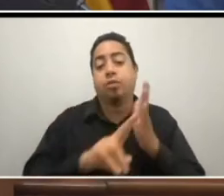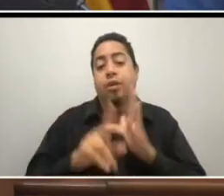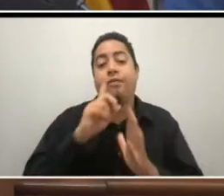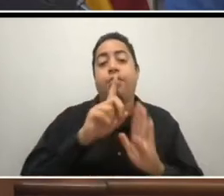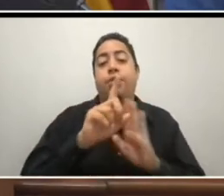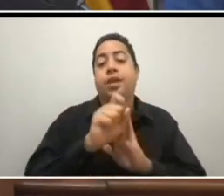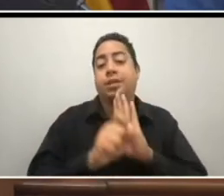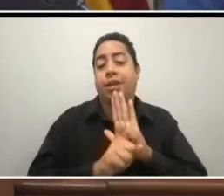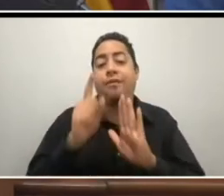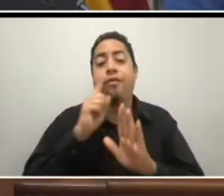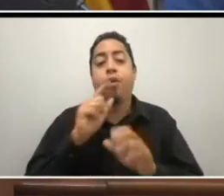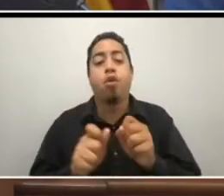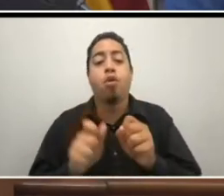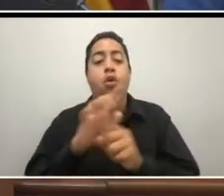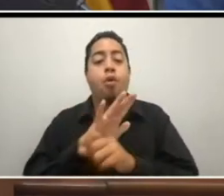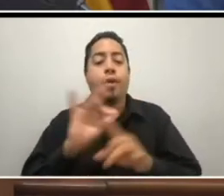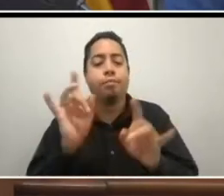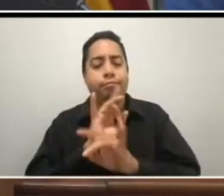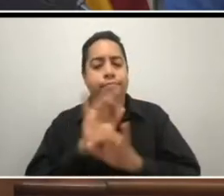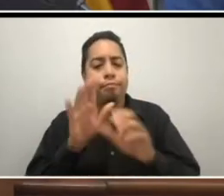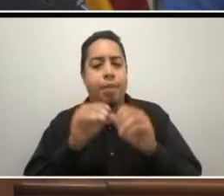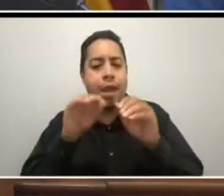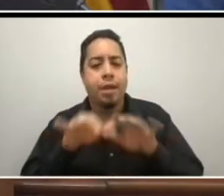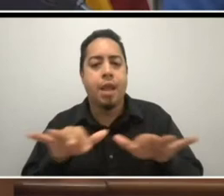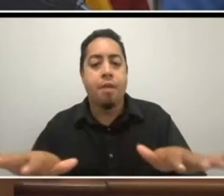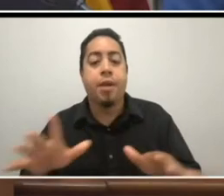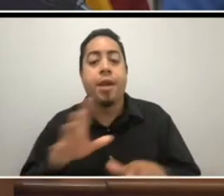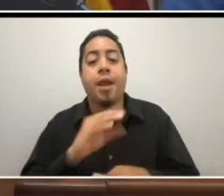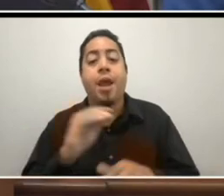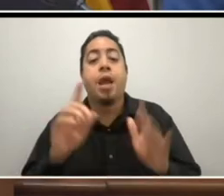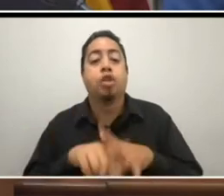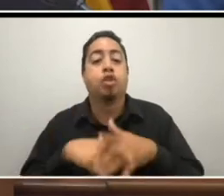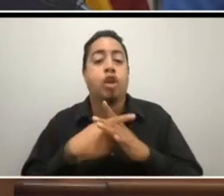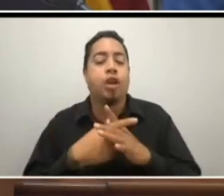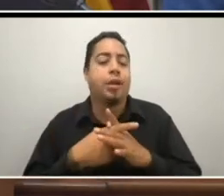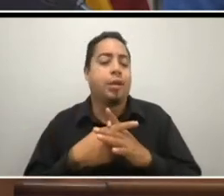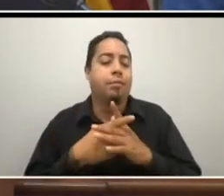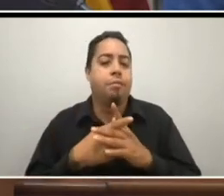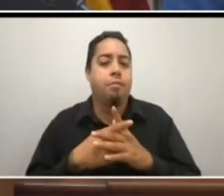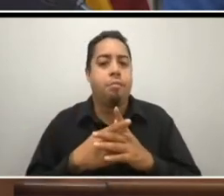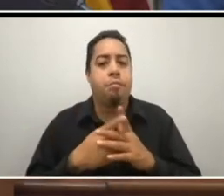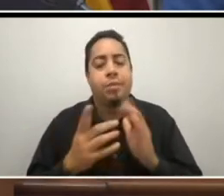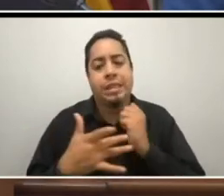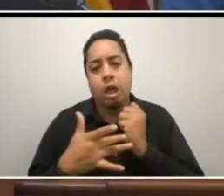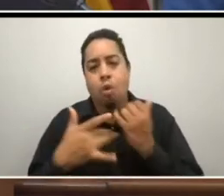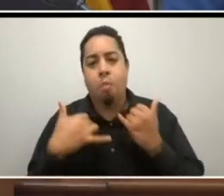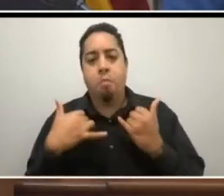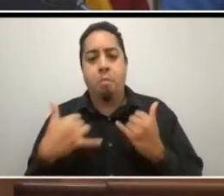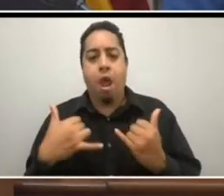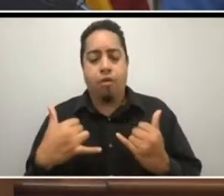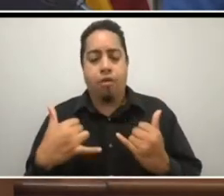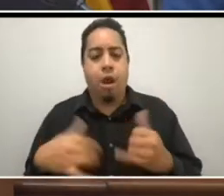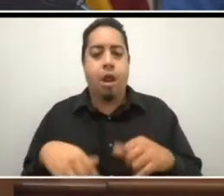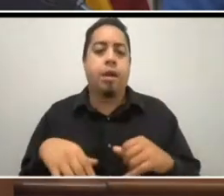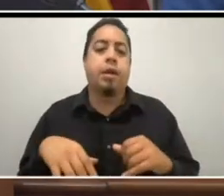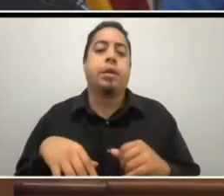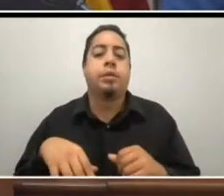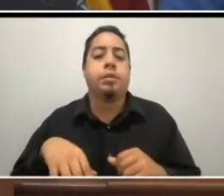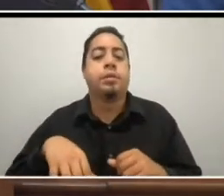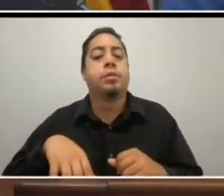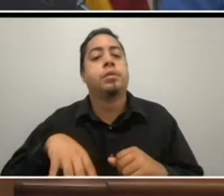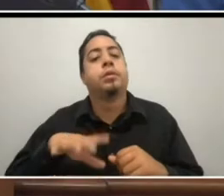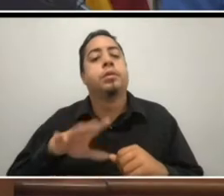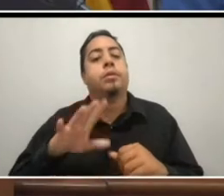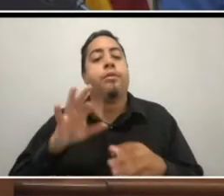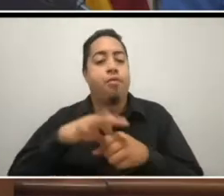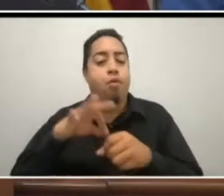COVID pandemic and rolling out modernized voting equipment. I will swear in our witnesses. The